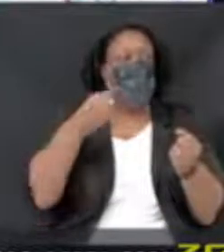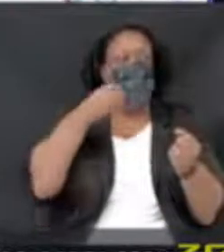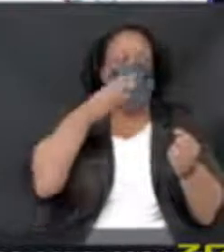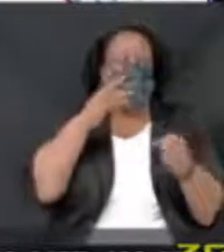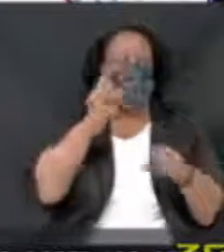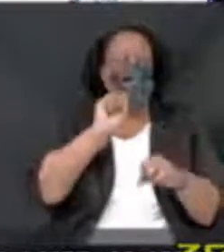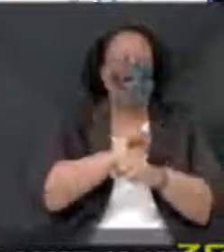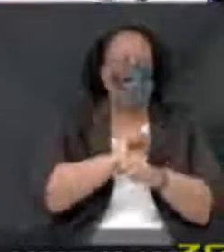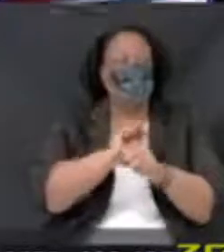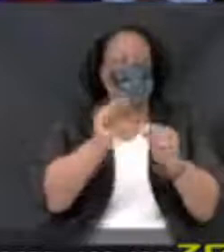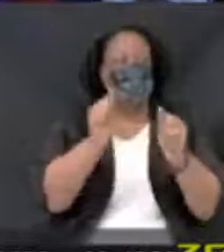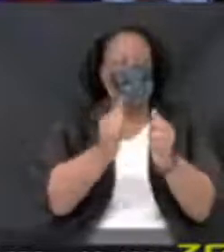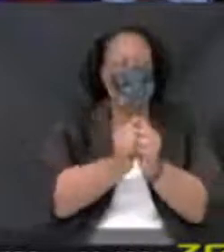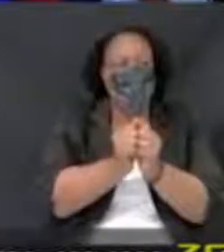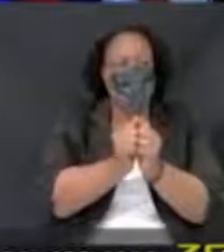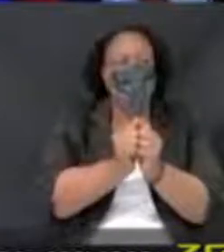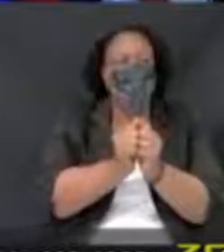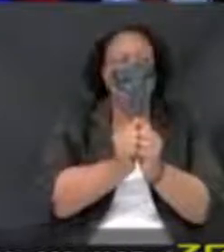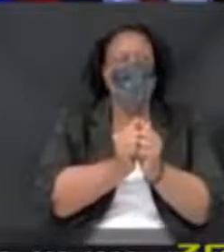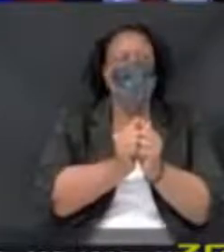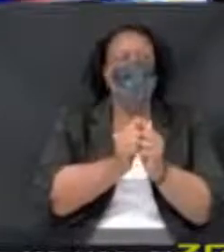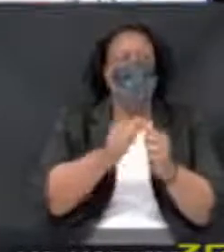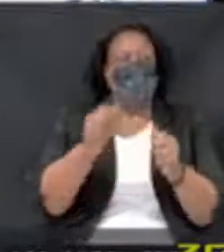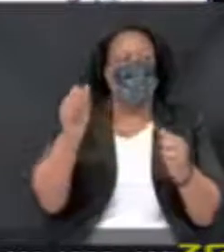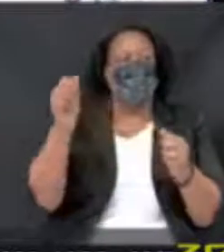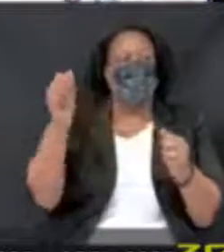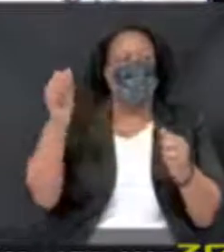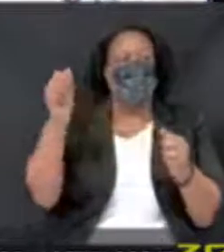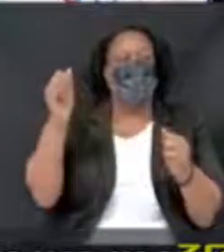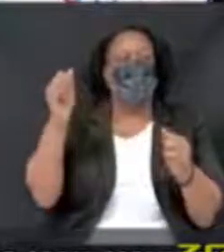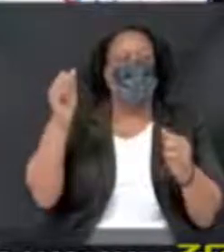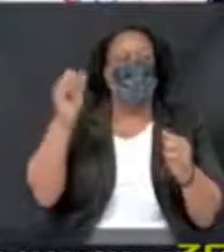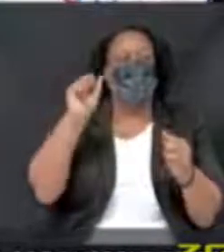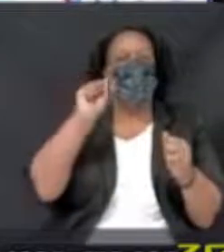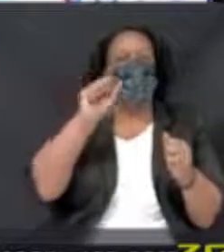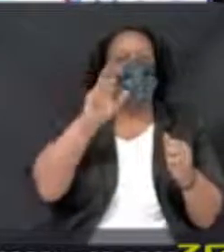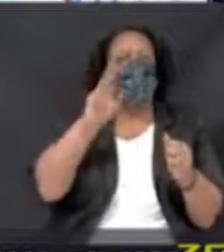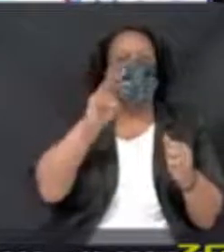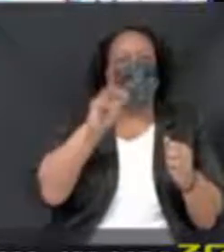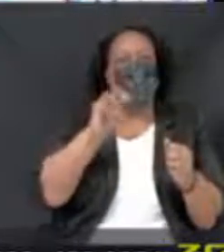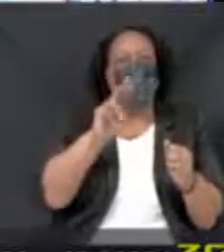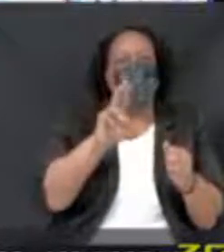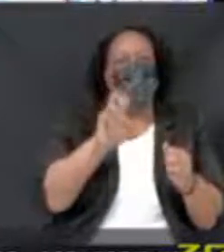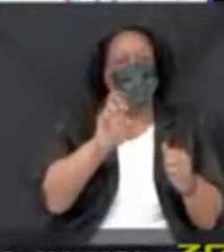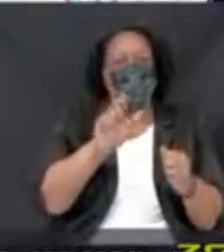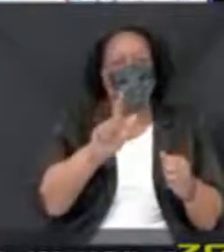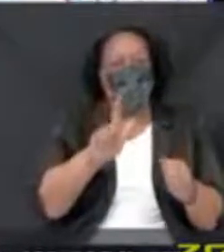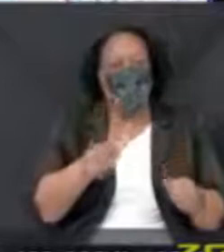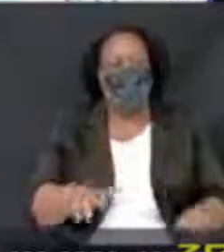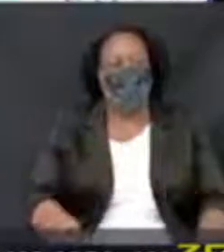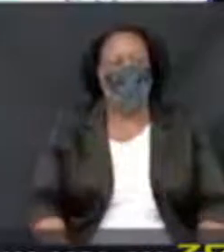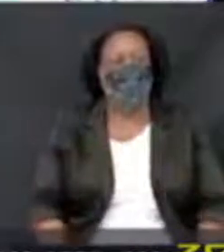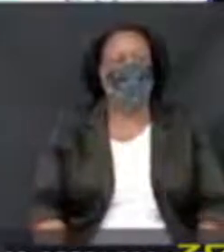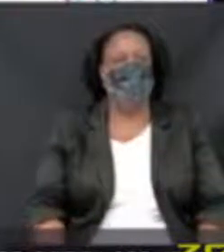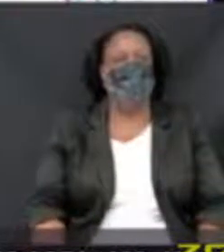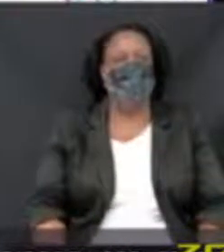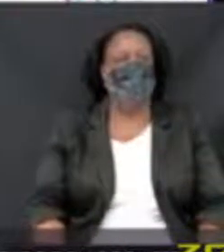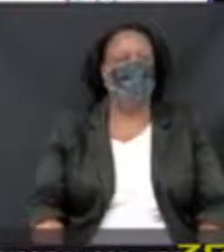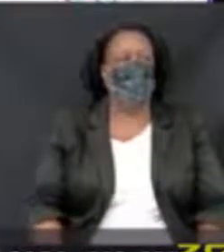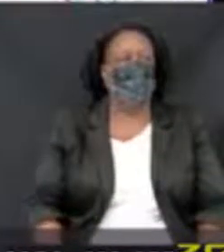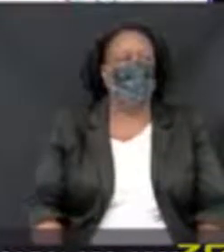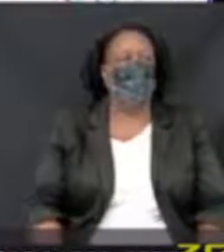very hard behind the scenes, doing a lot of the IT work, the technical work, and PRO at